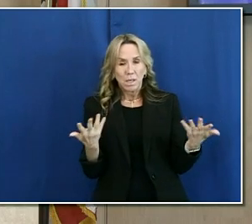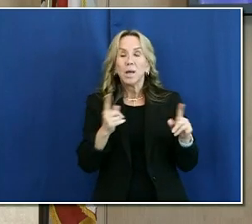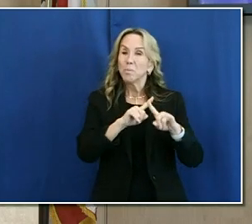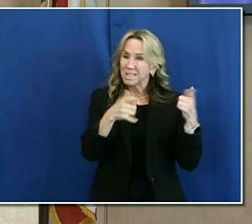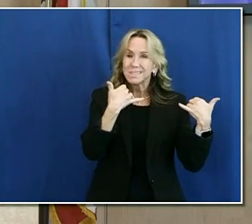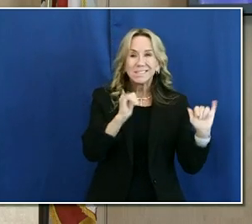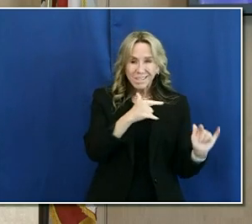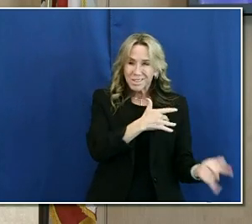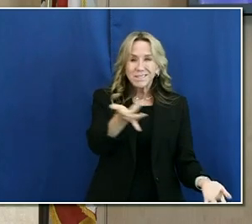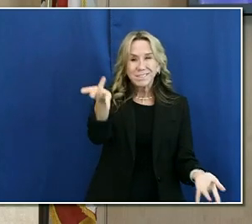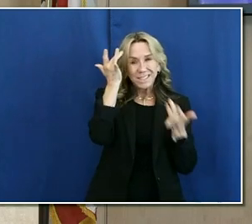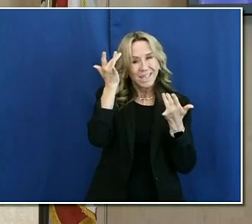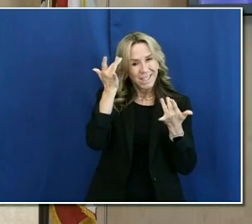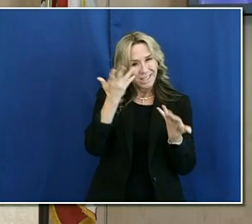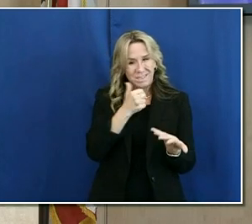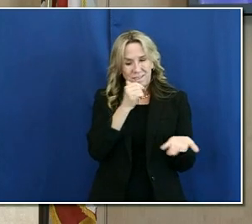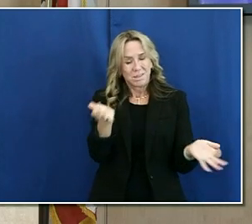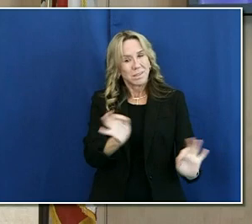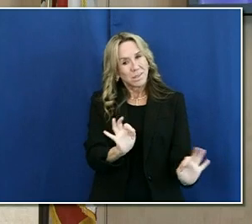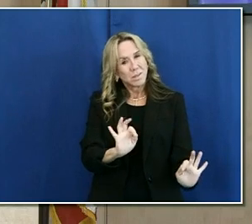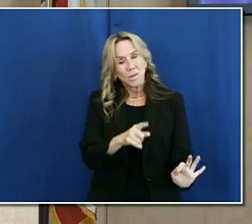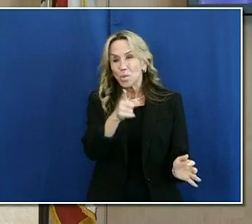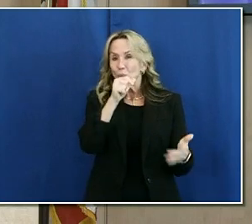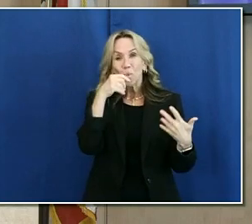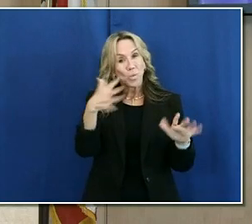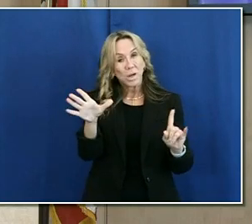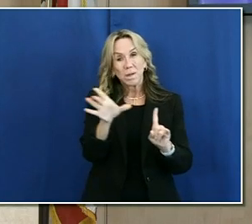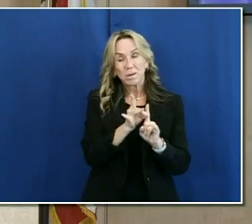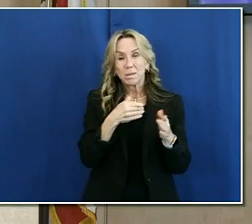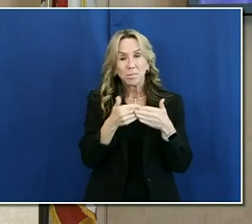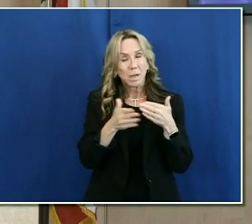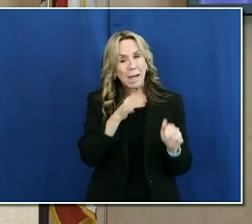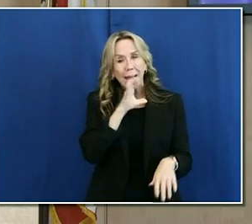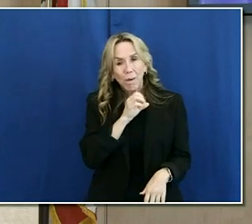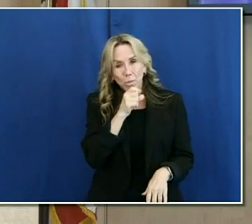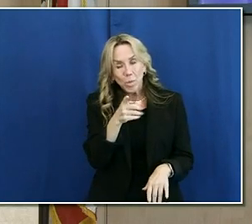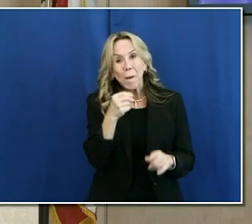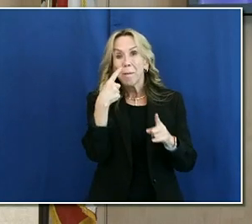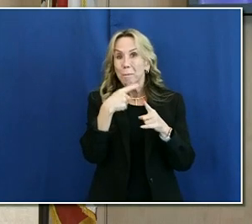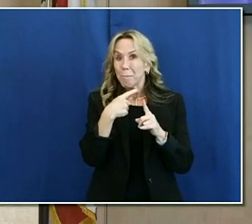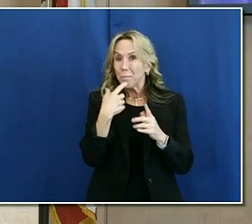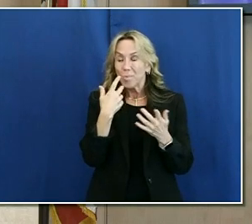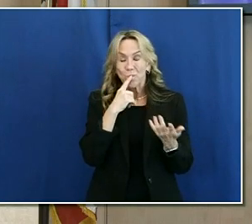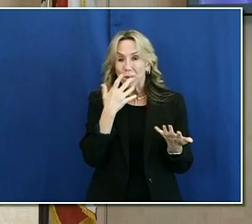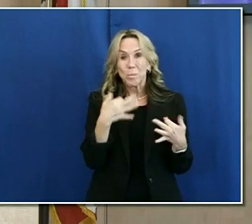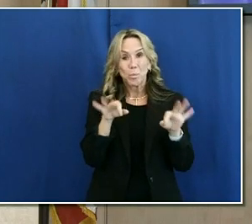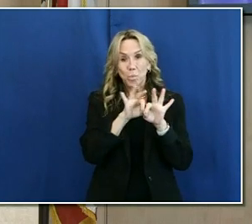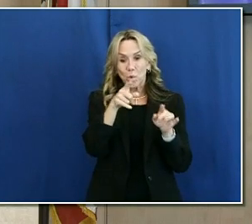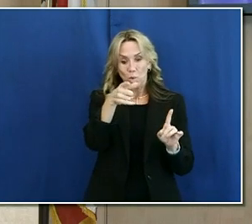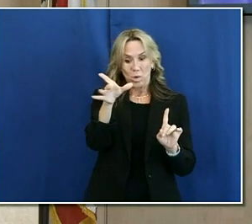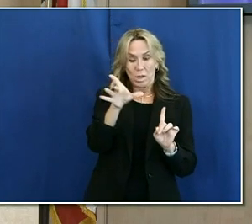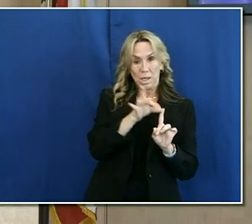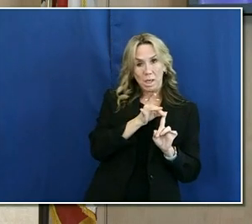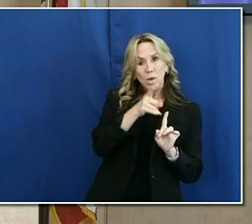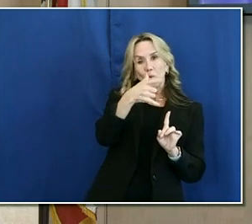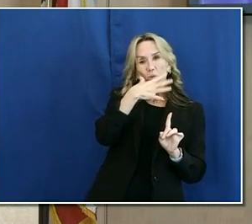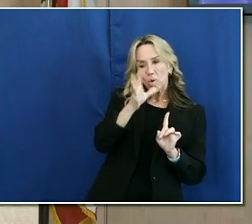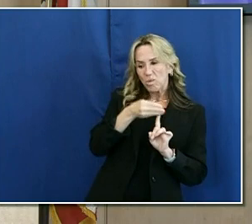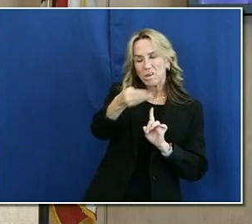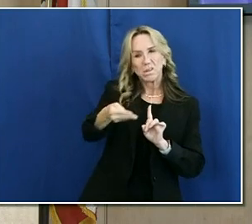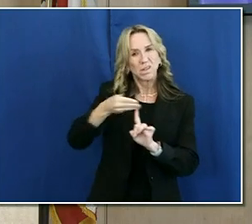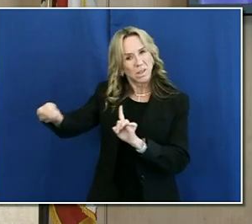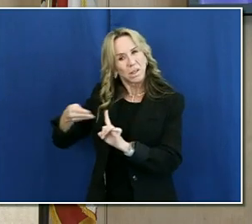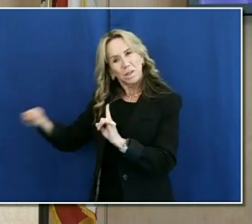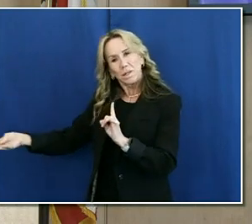cold or flu. You don't want to get it, and actually, as importantly, you don't want to pass it on, especially to anybody who's